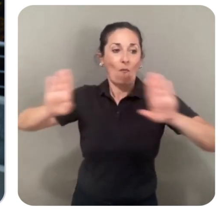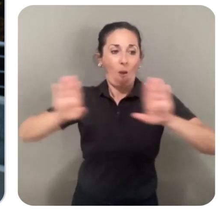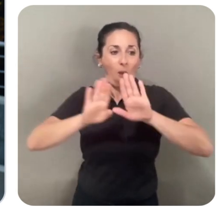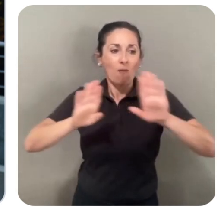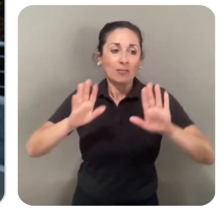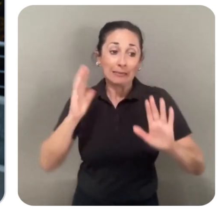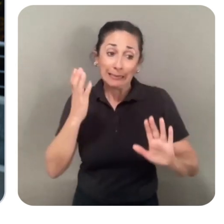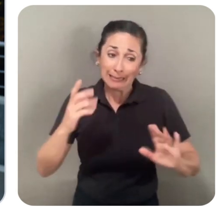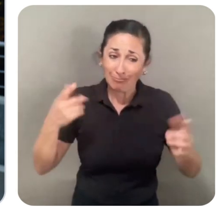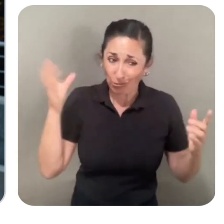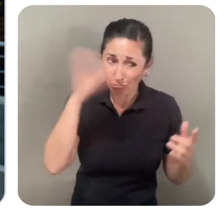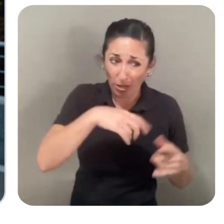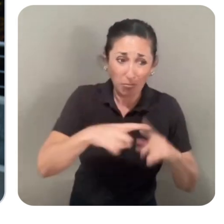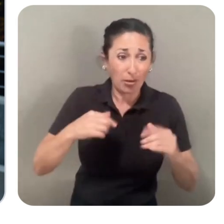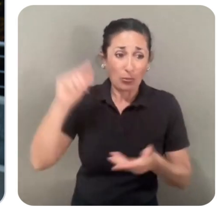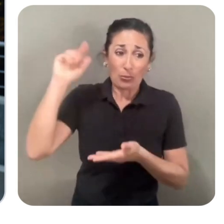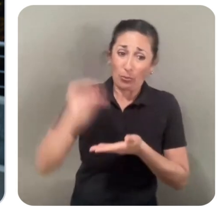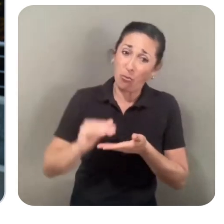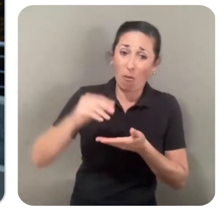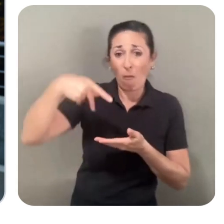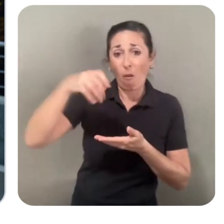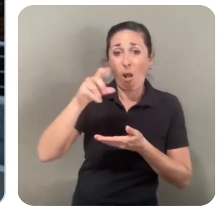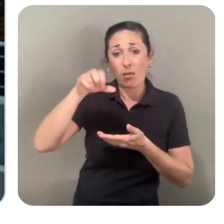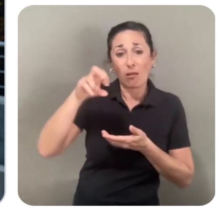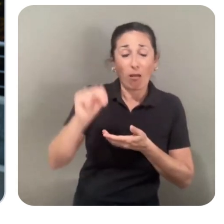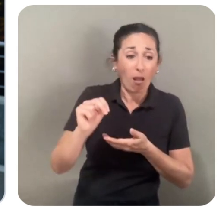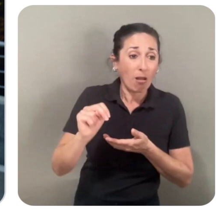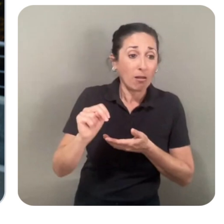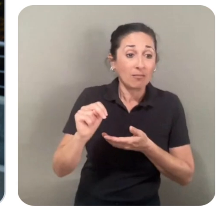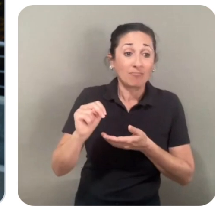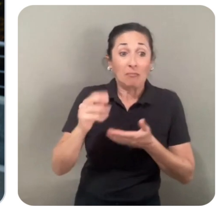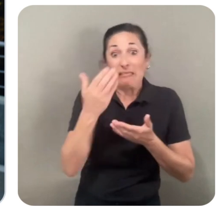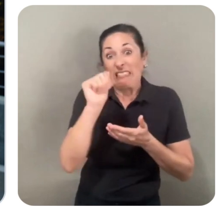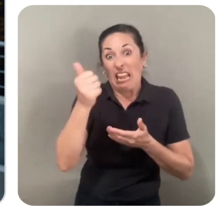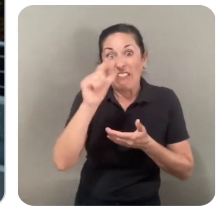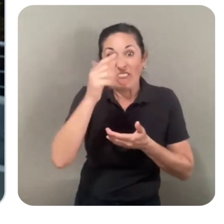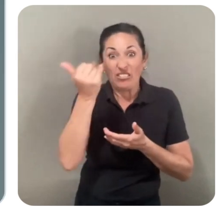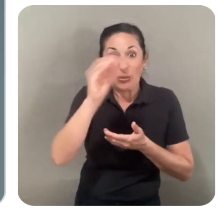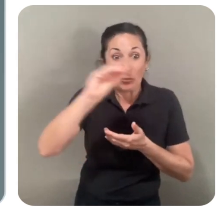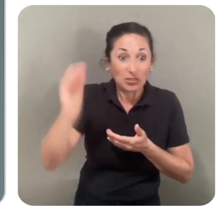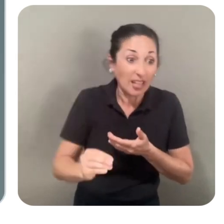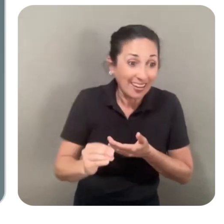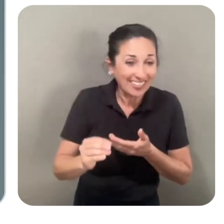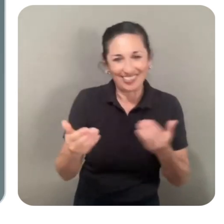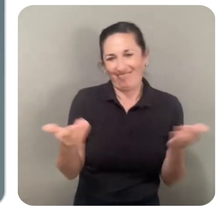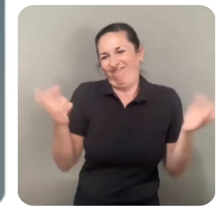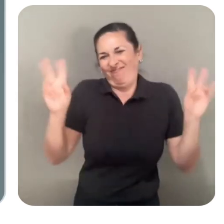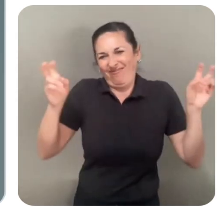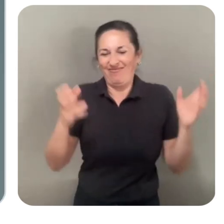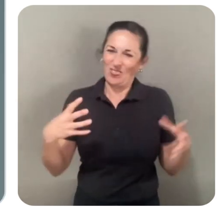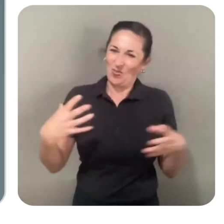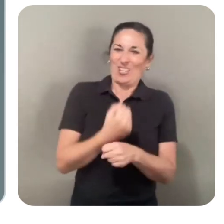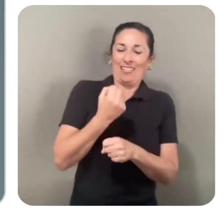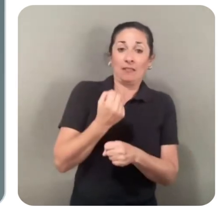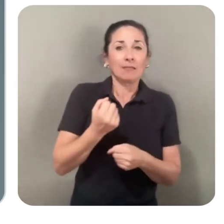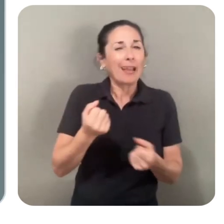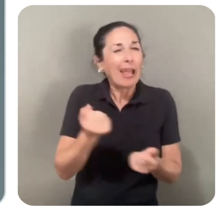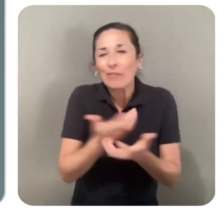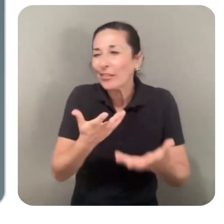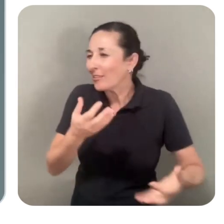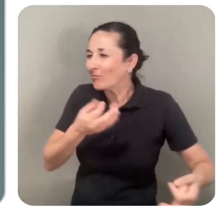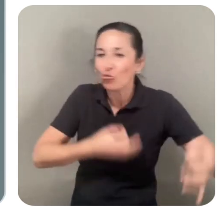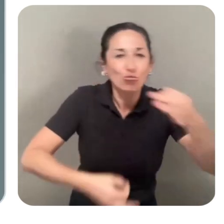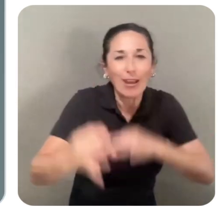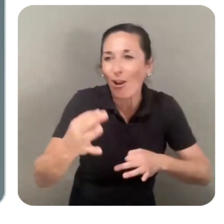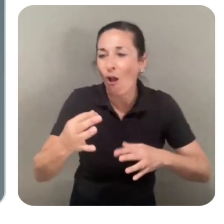by 10 to 15%, giving us a few extra frames in a cheap win. Everything is a trade-off. Now, I want